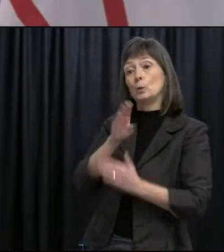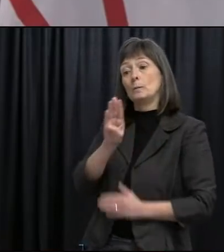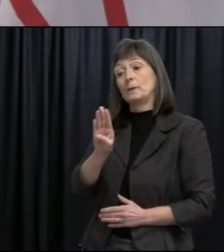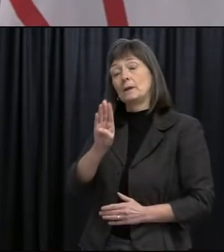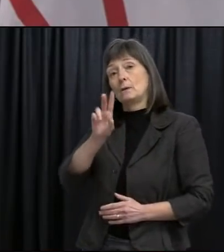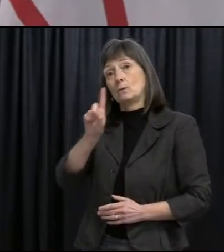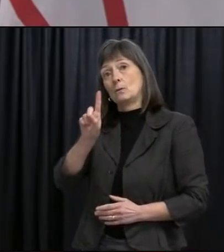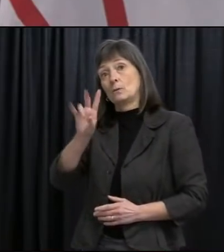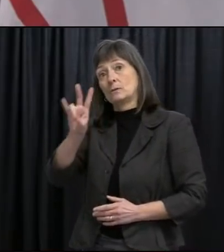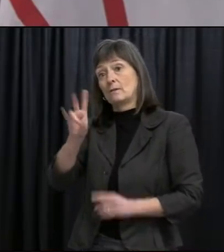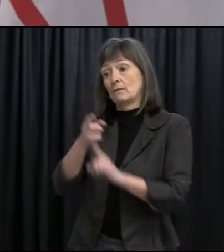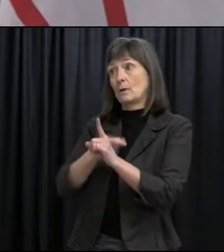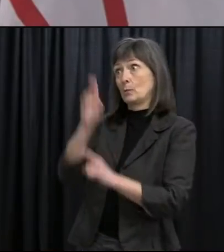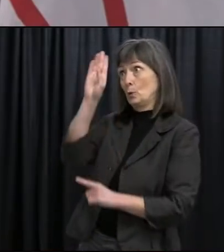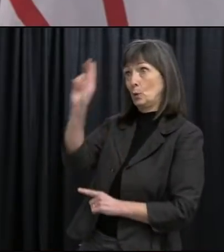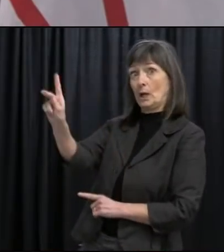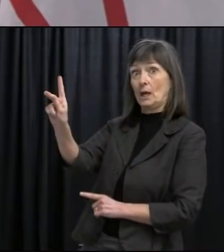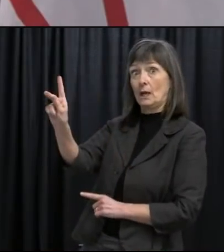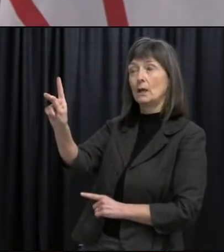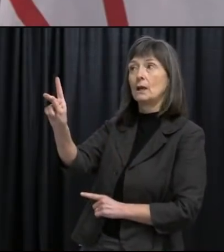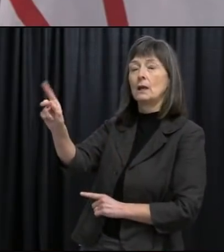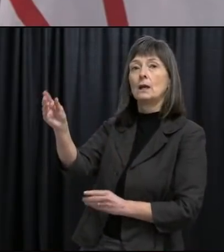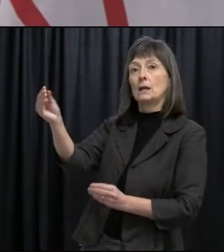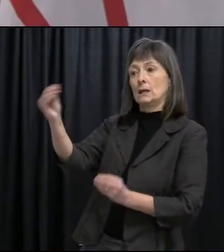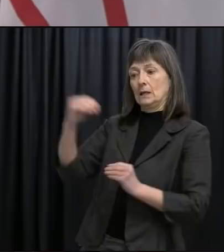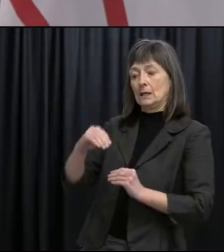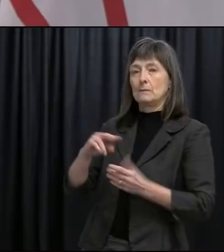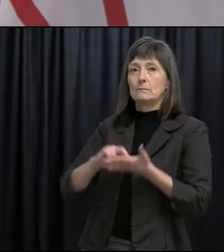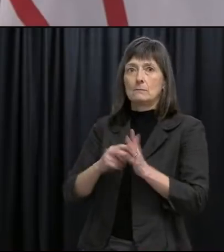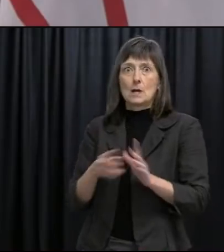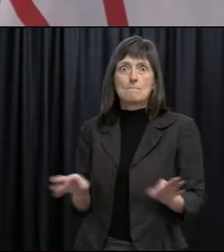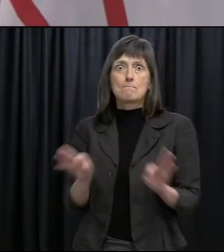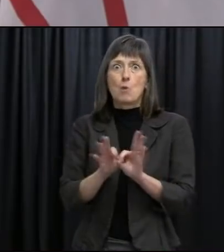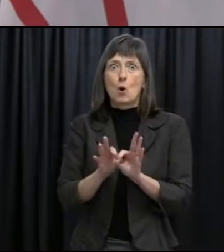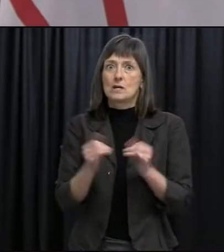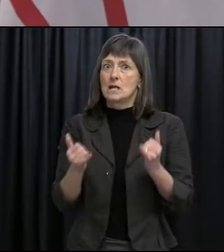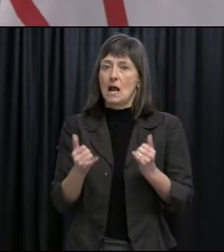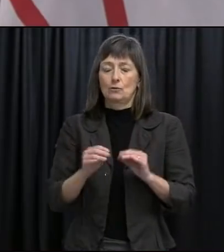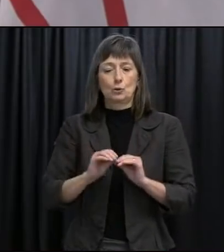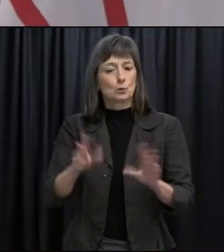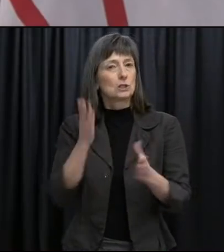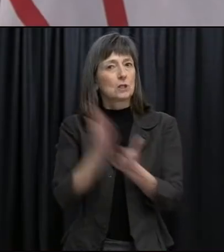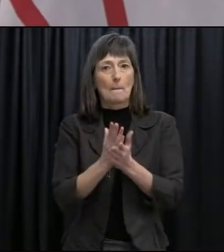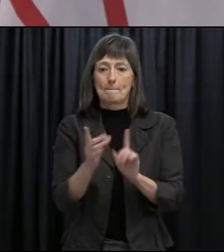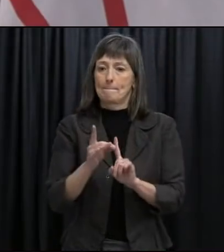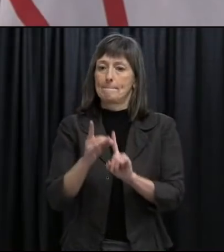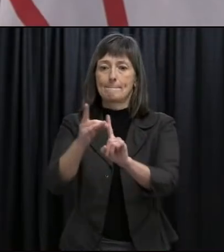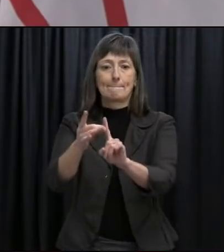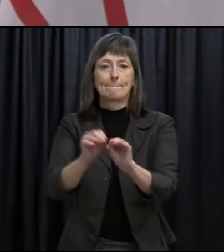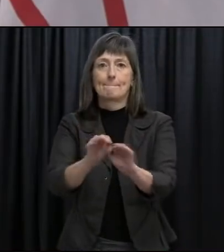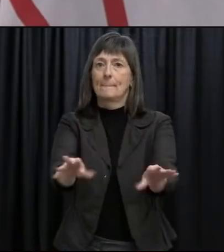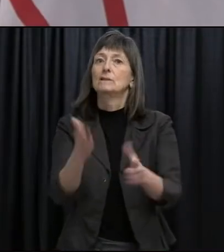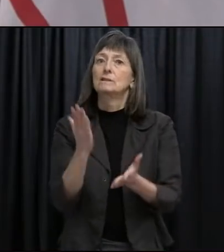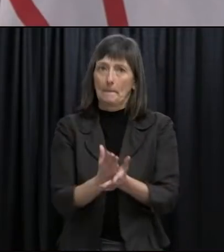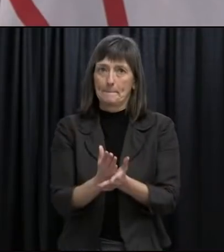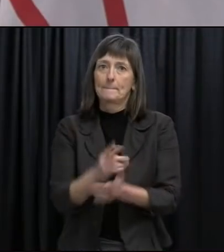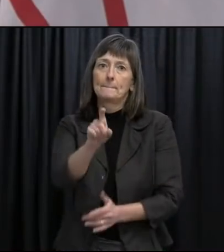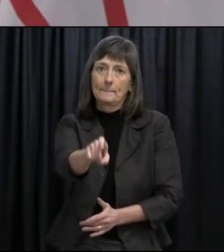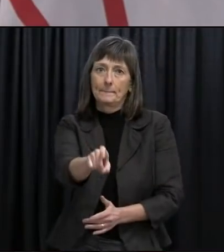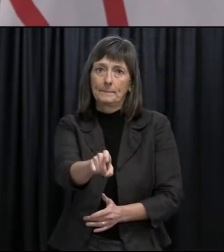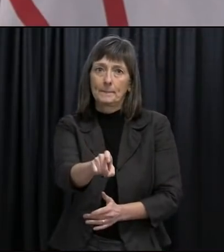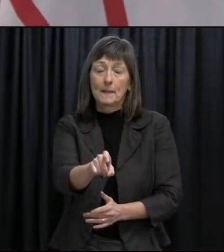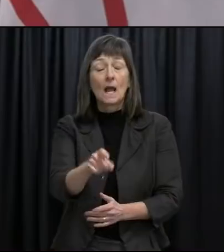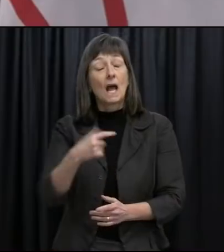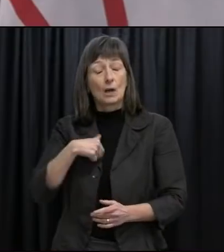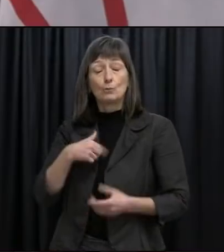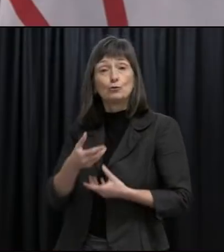is essential, critical for containment. Though it is early yet, we have to trust it will work again as it